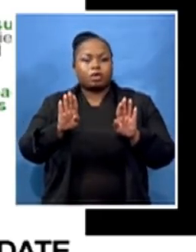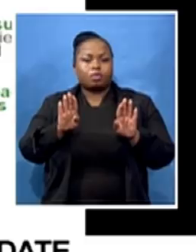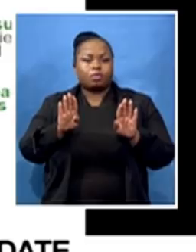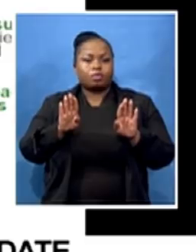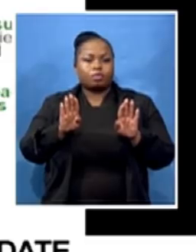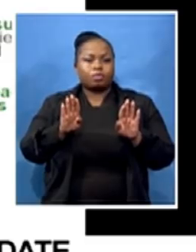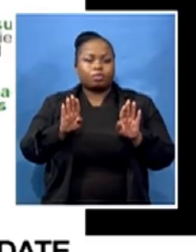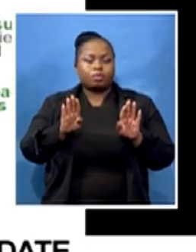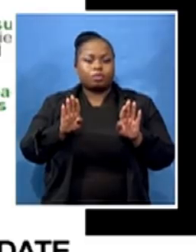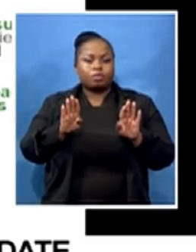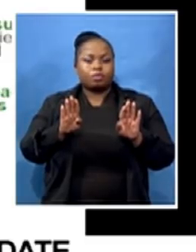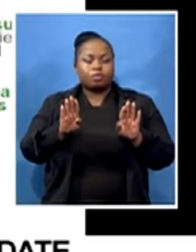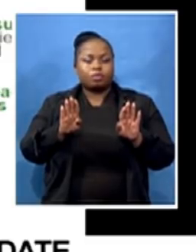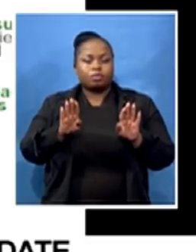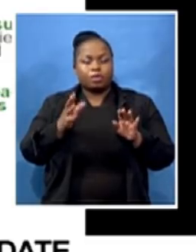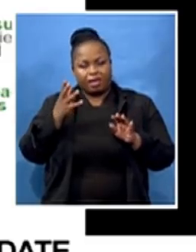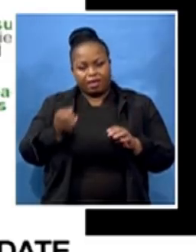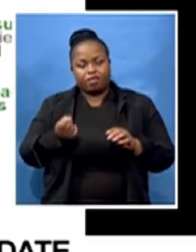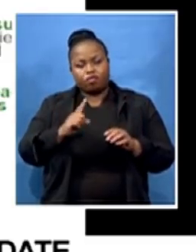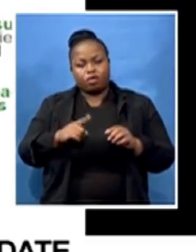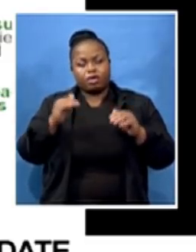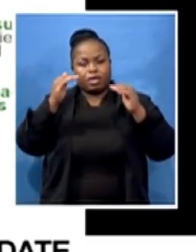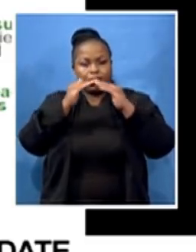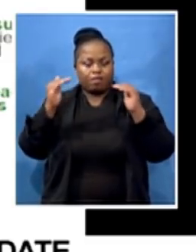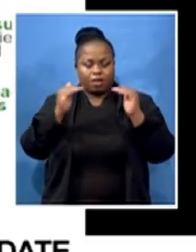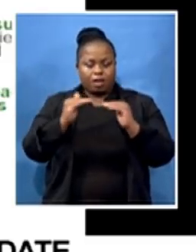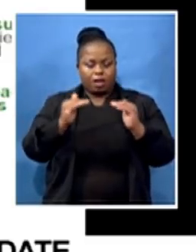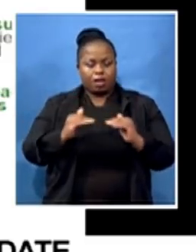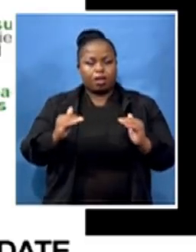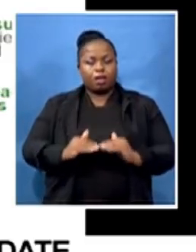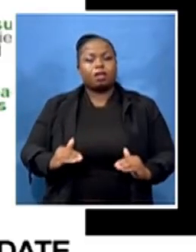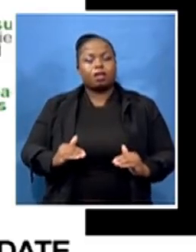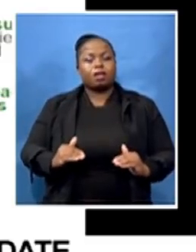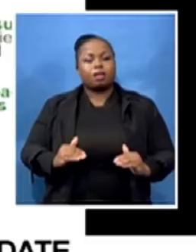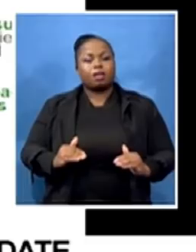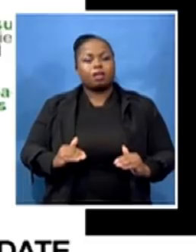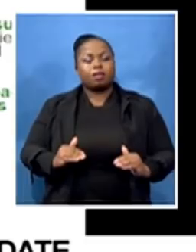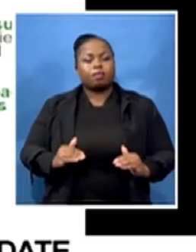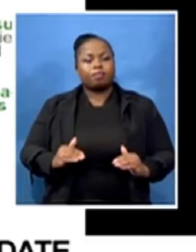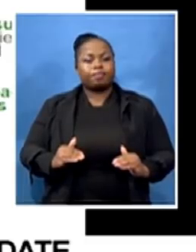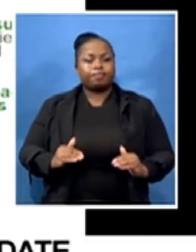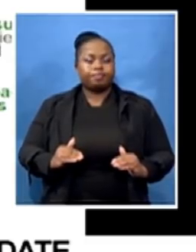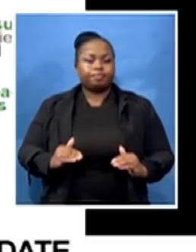levels, which go according to the